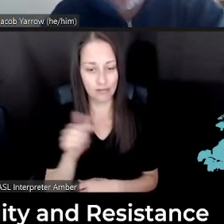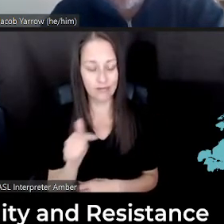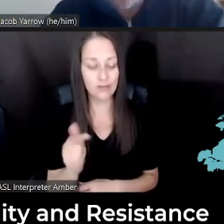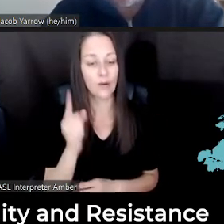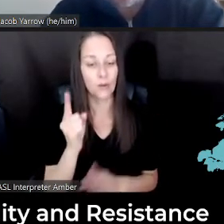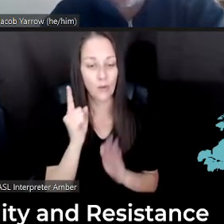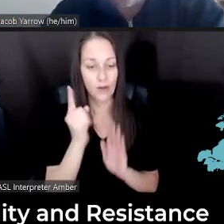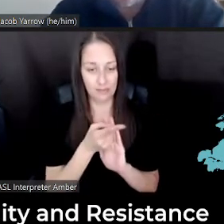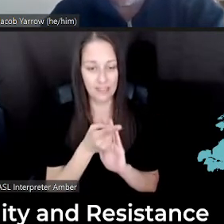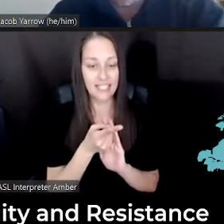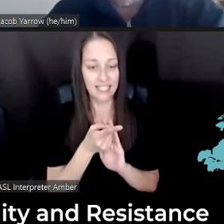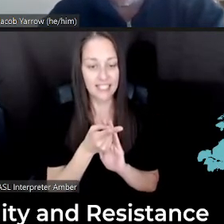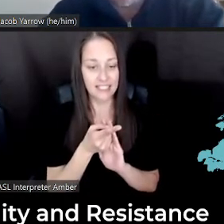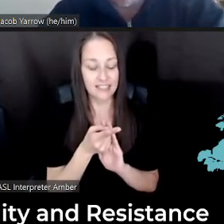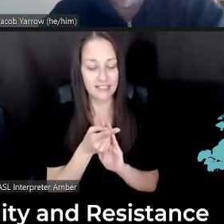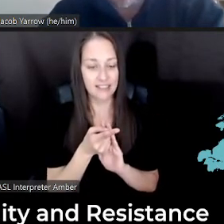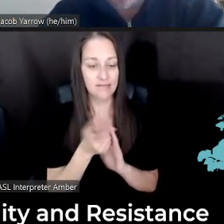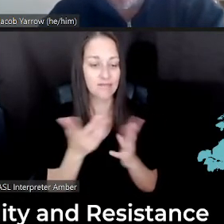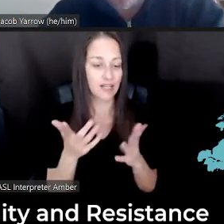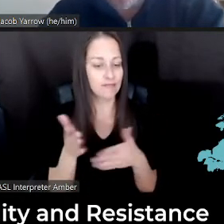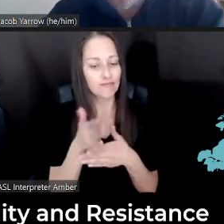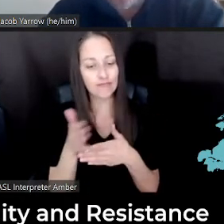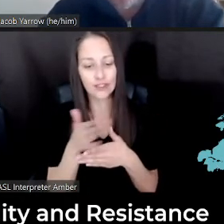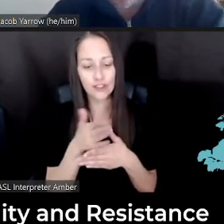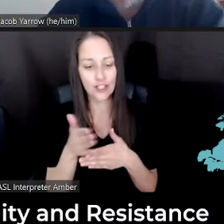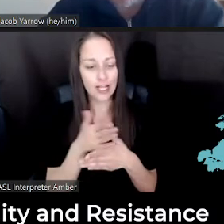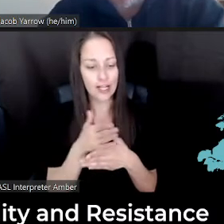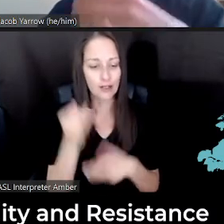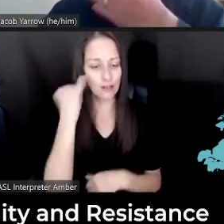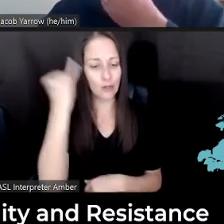person to just share what's coming up with you.